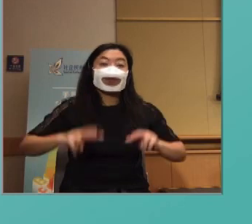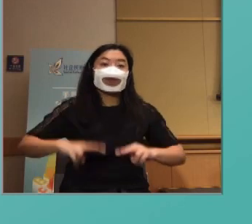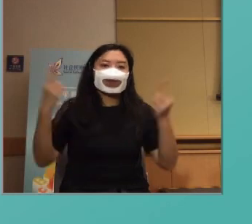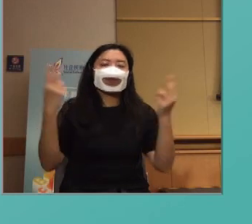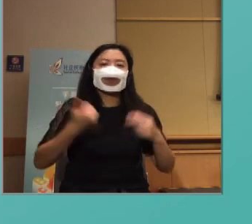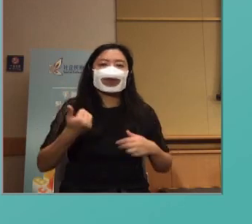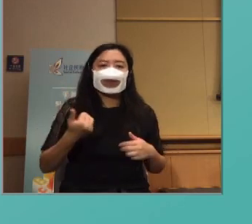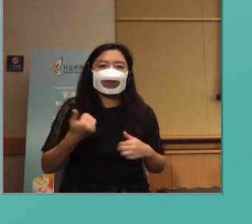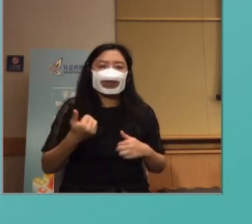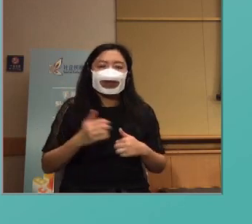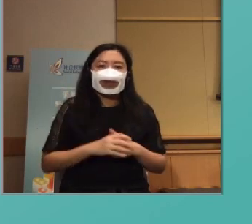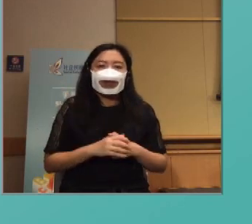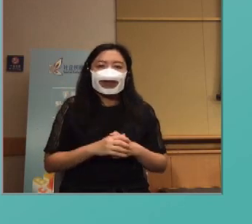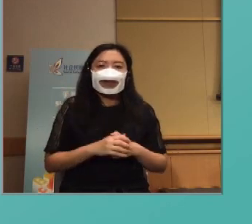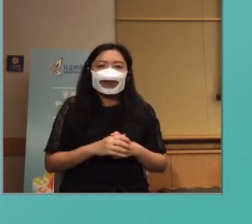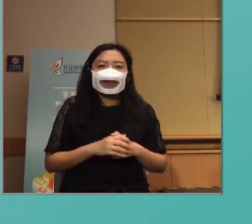bring